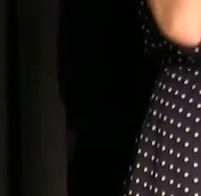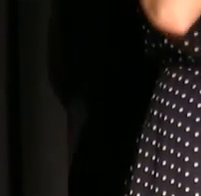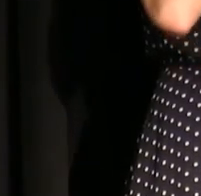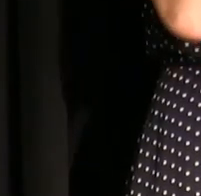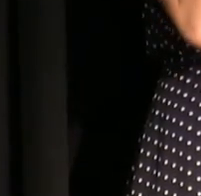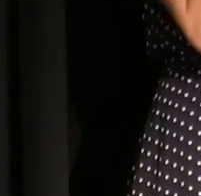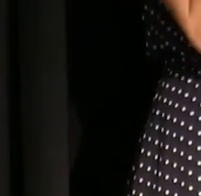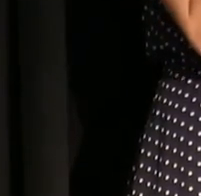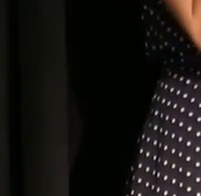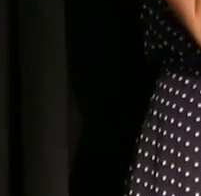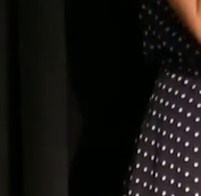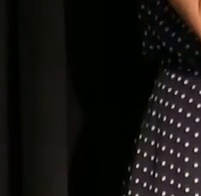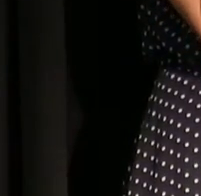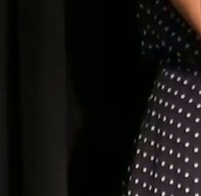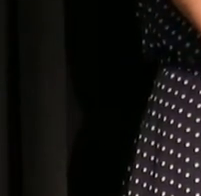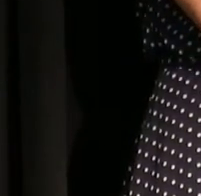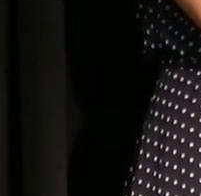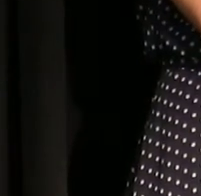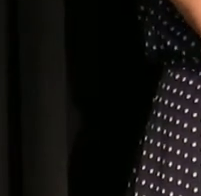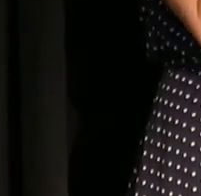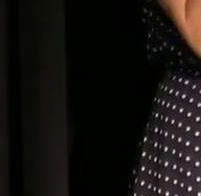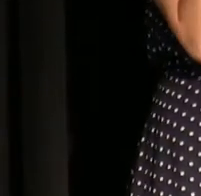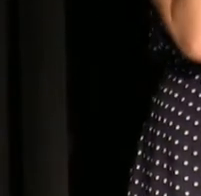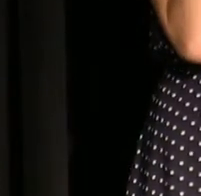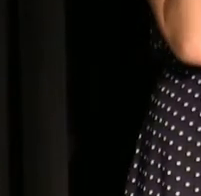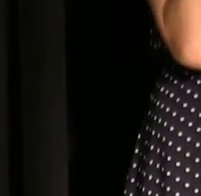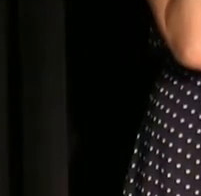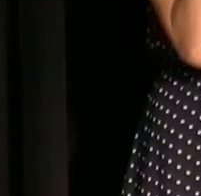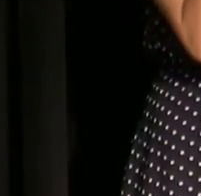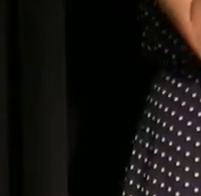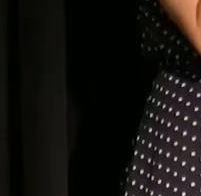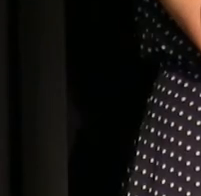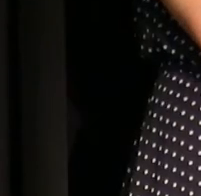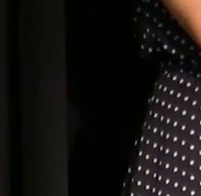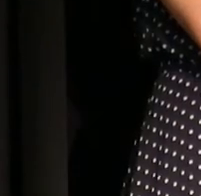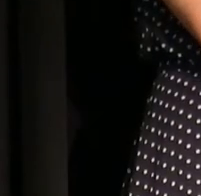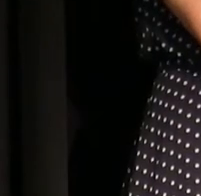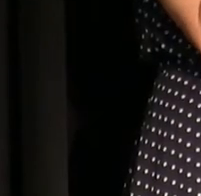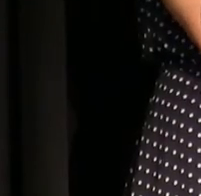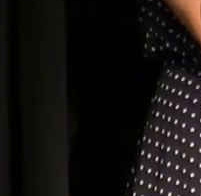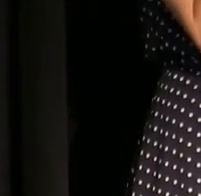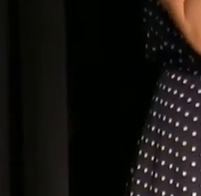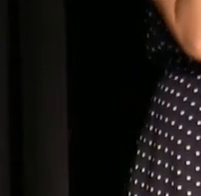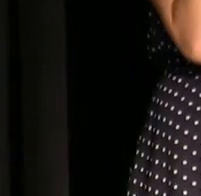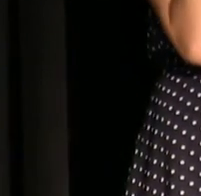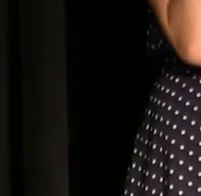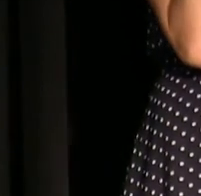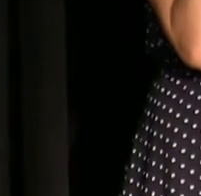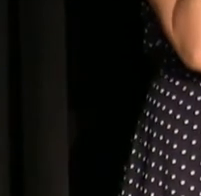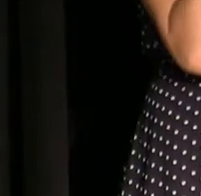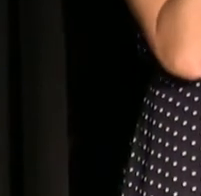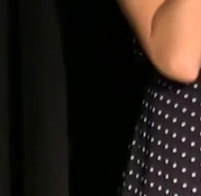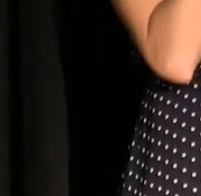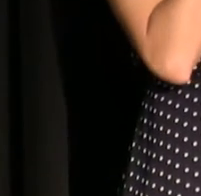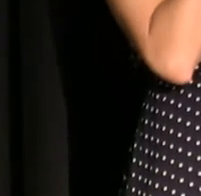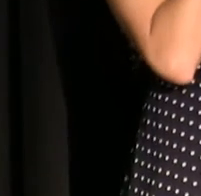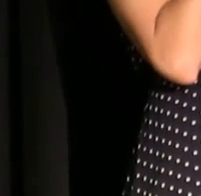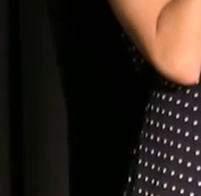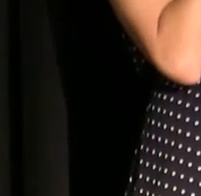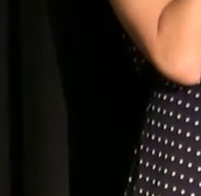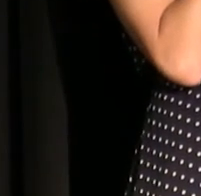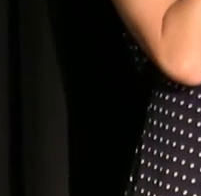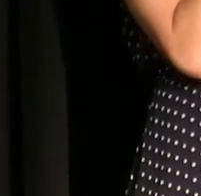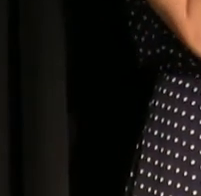of encapsulates this whole program, which is Don't Underestimate Us. The title of the song is Don't Underestimate Us. I